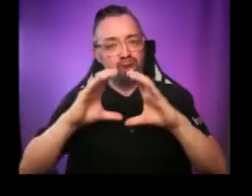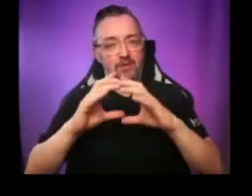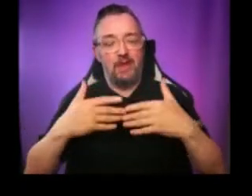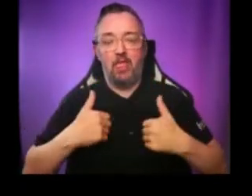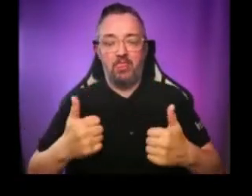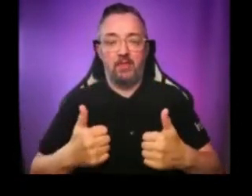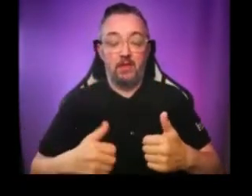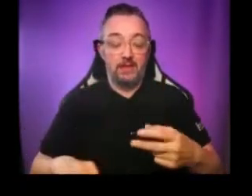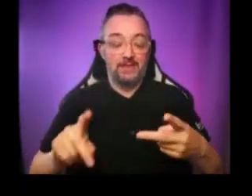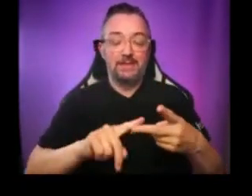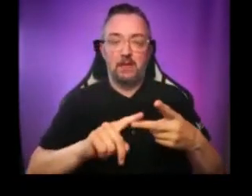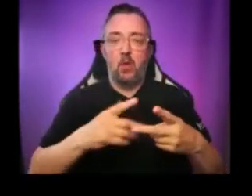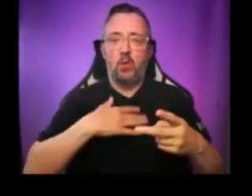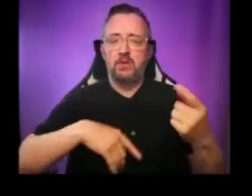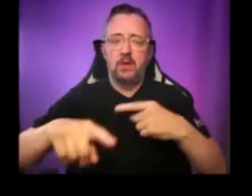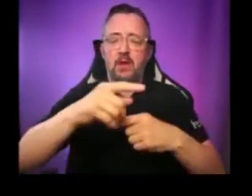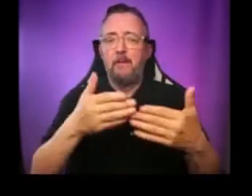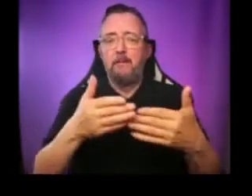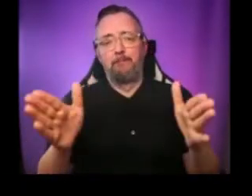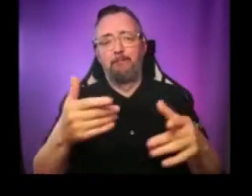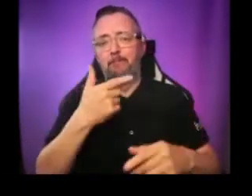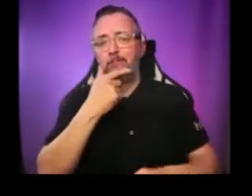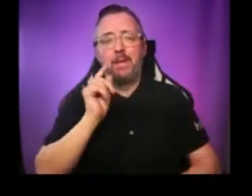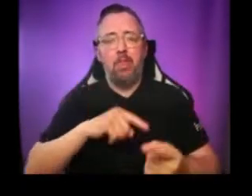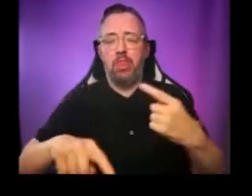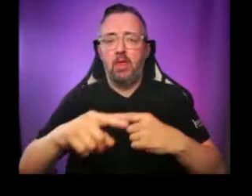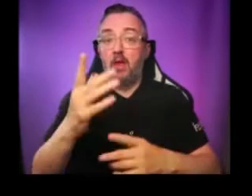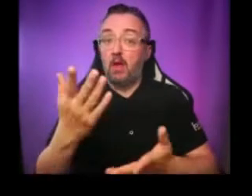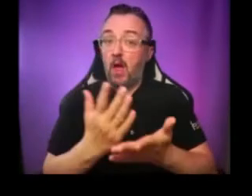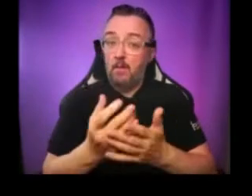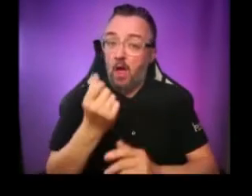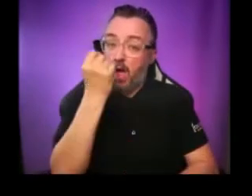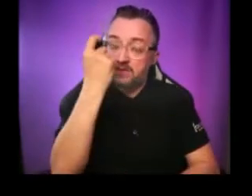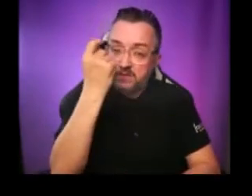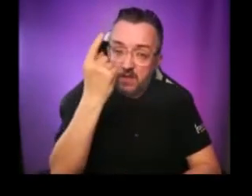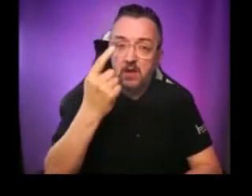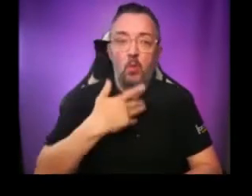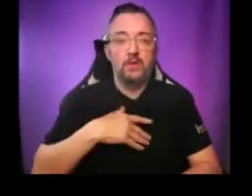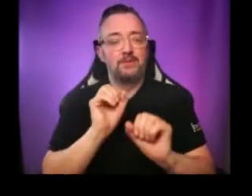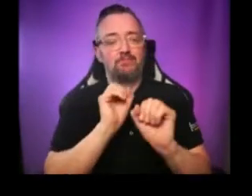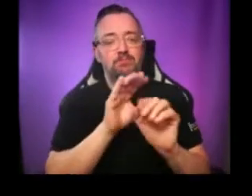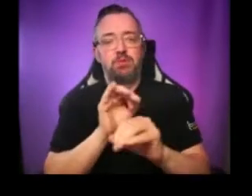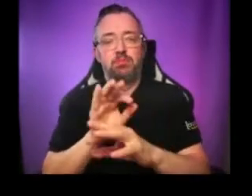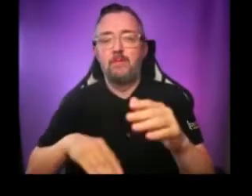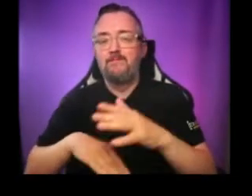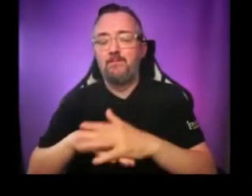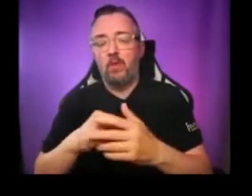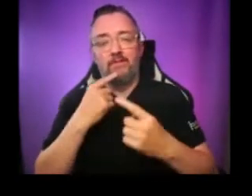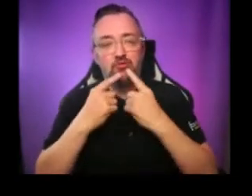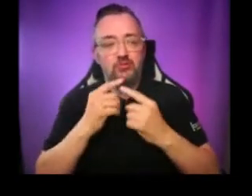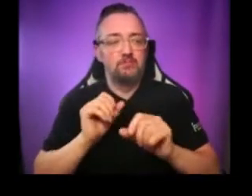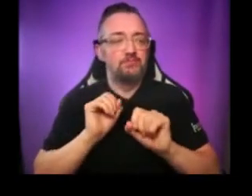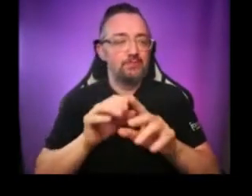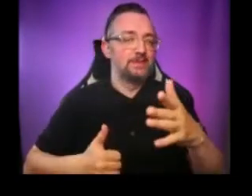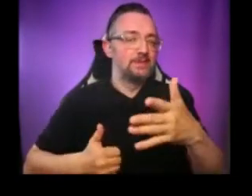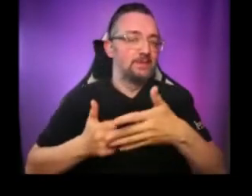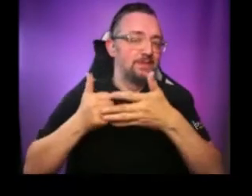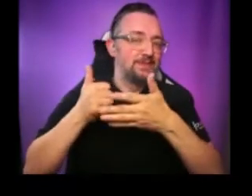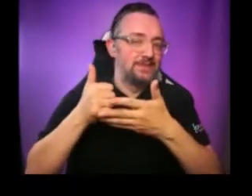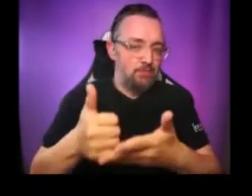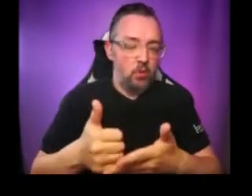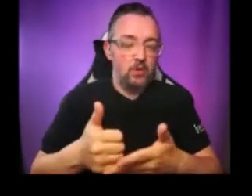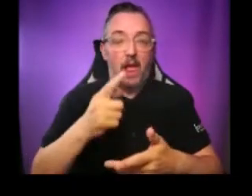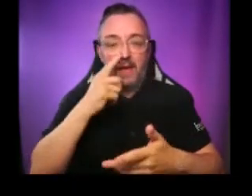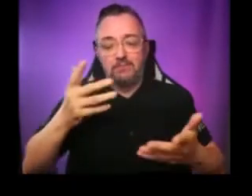look at public understanding. We want to provide people in Scotland with all of the information, advice and support they need to promote positive